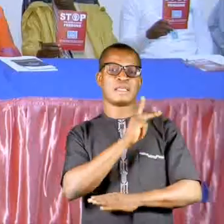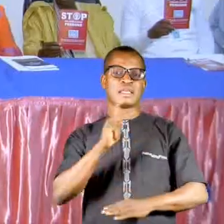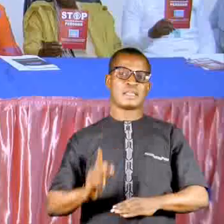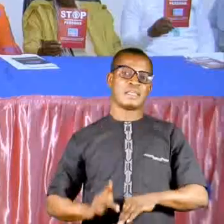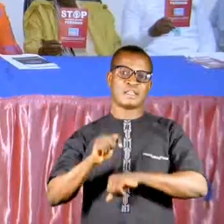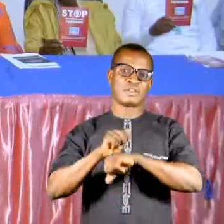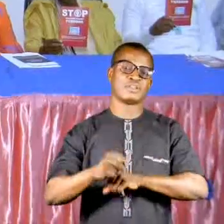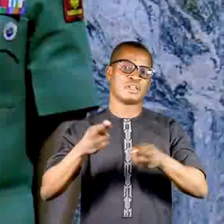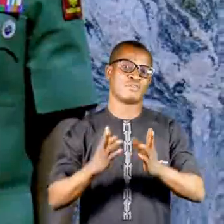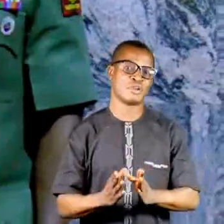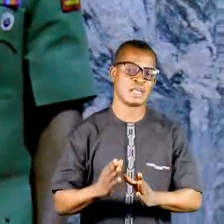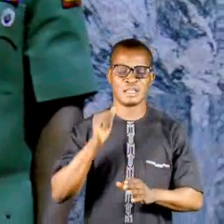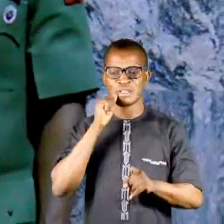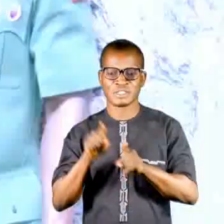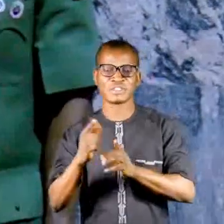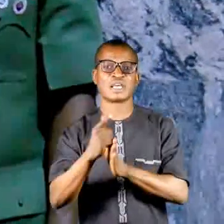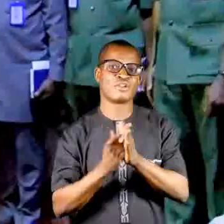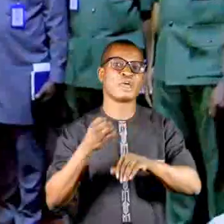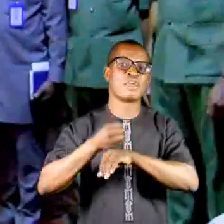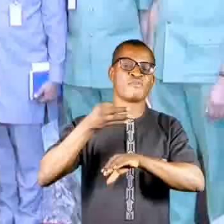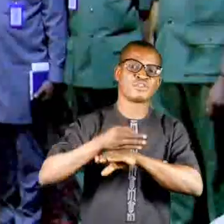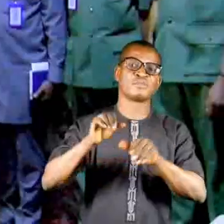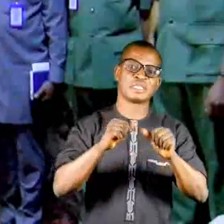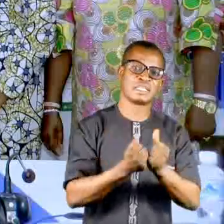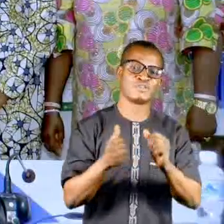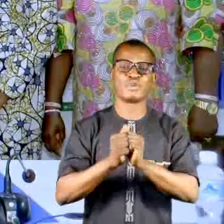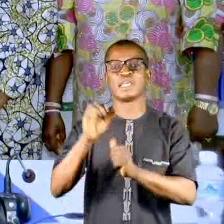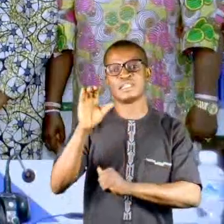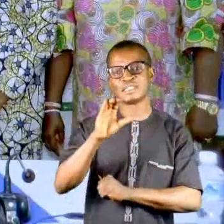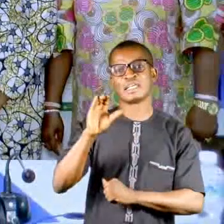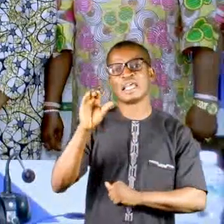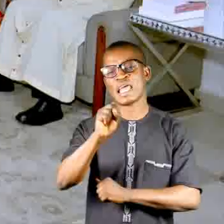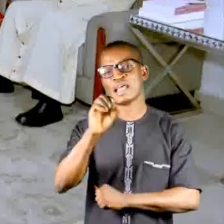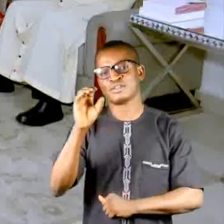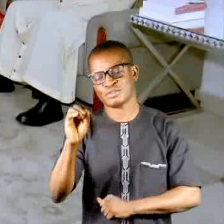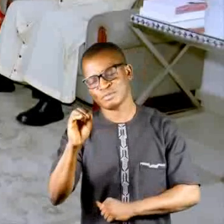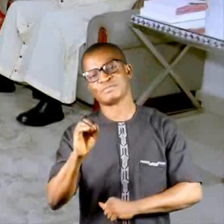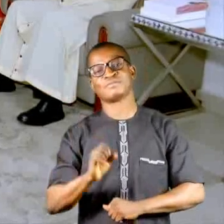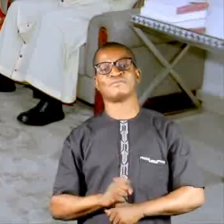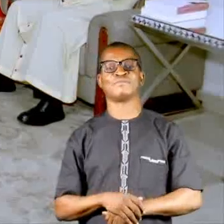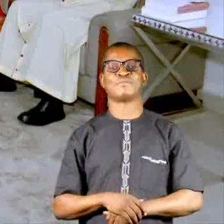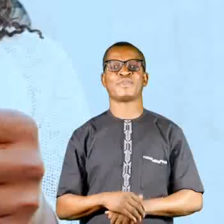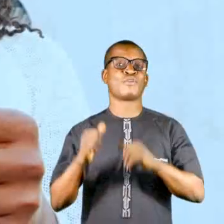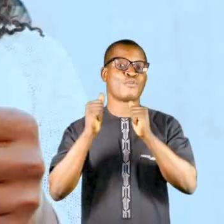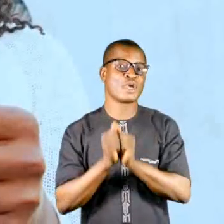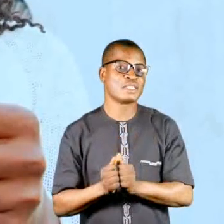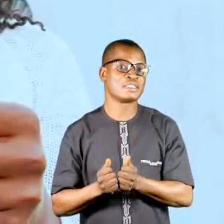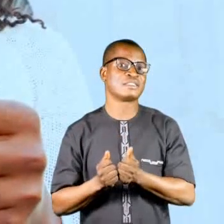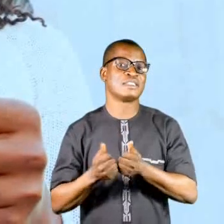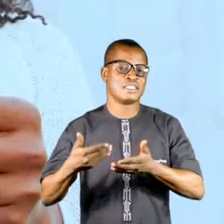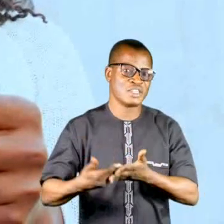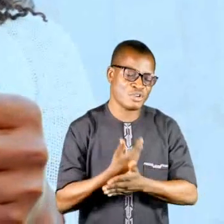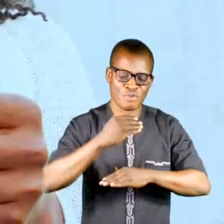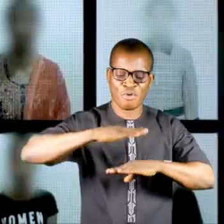rulers, sister law enforcement agencies and civil society organizations. With the